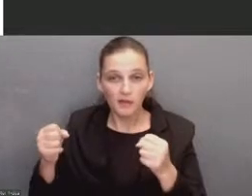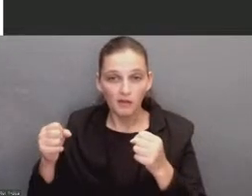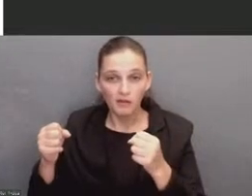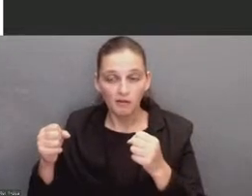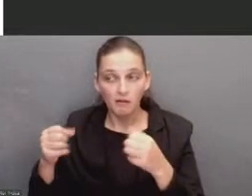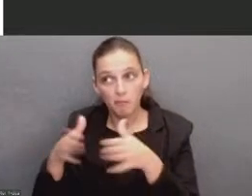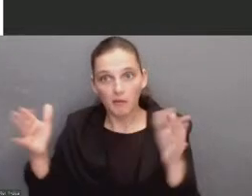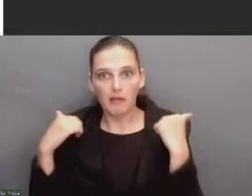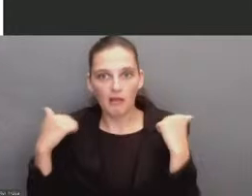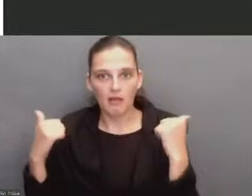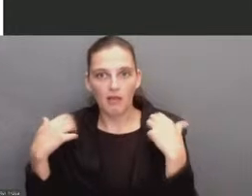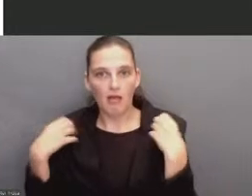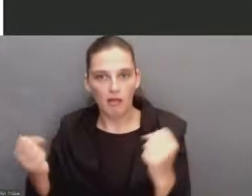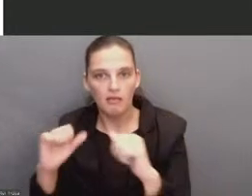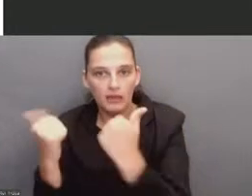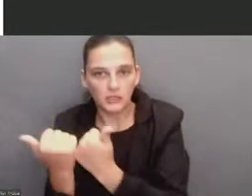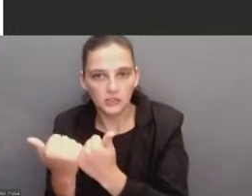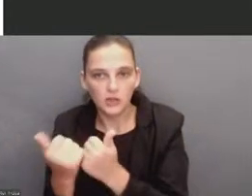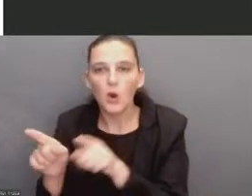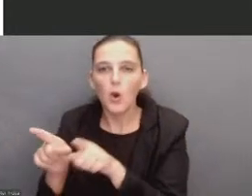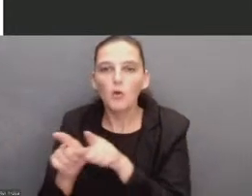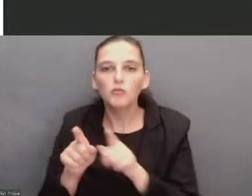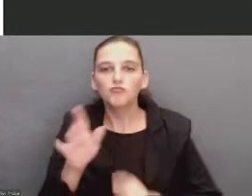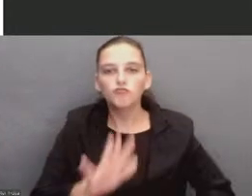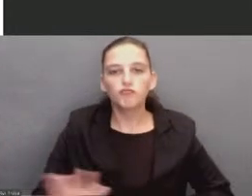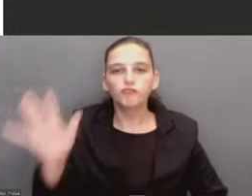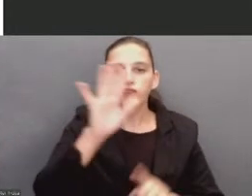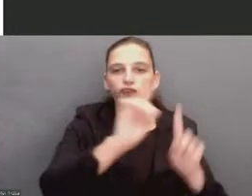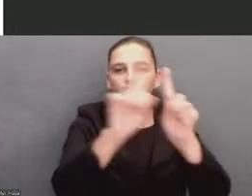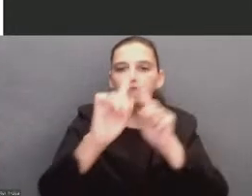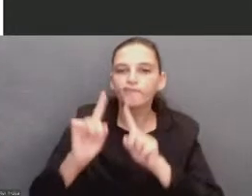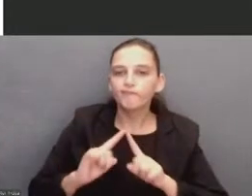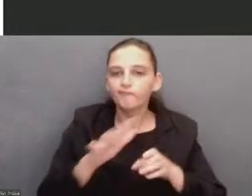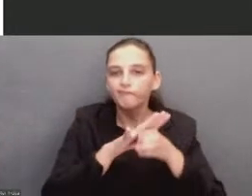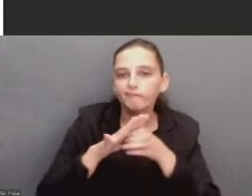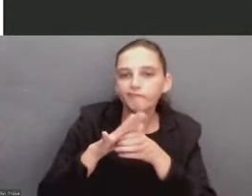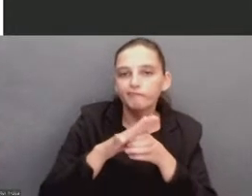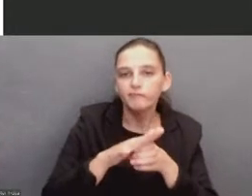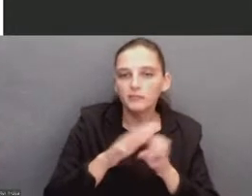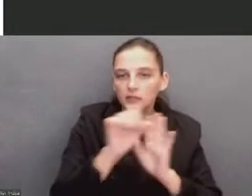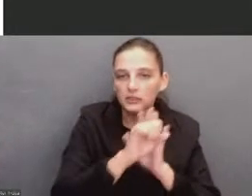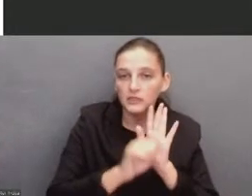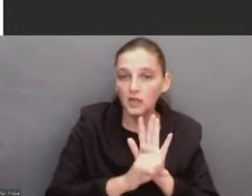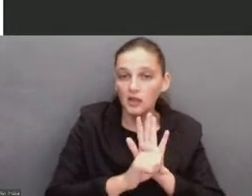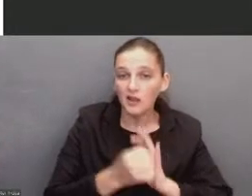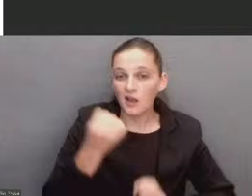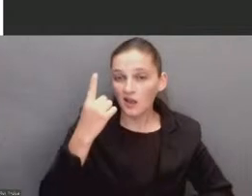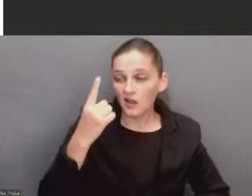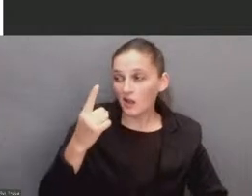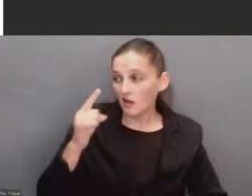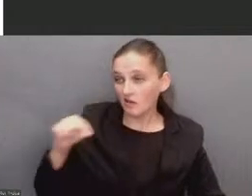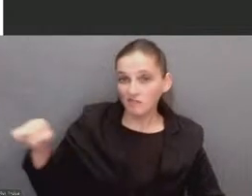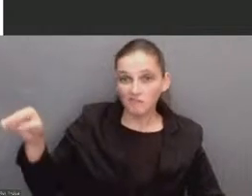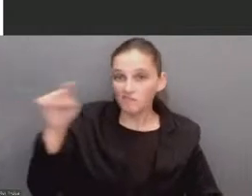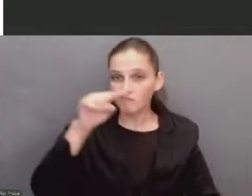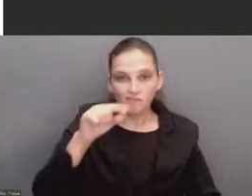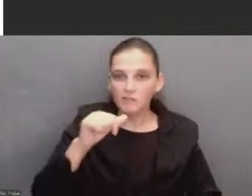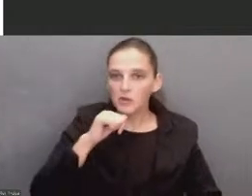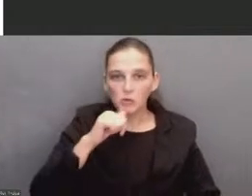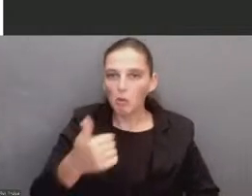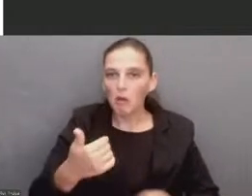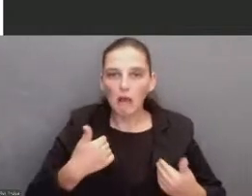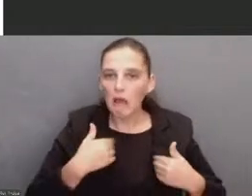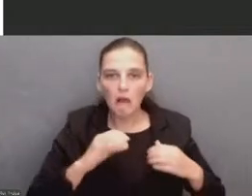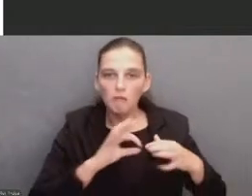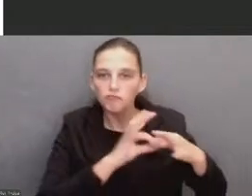officials across the state. Many did not have the relationships that they needed to have with communities that were